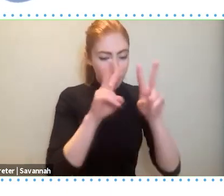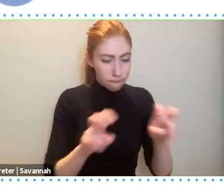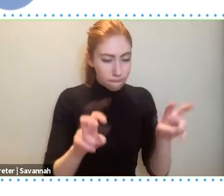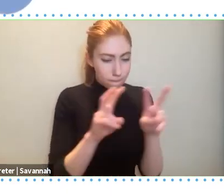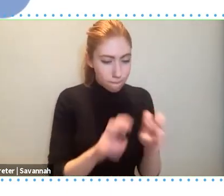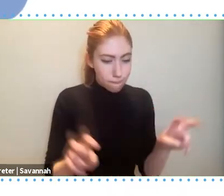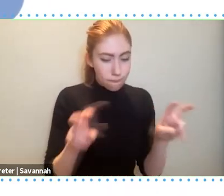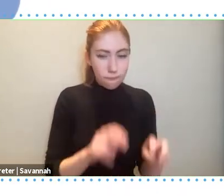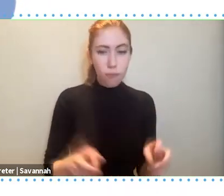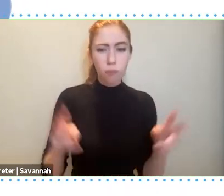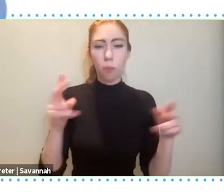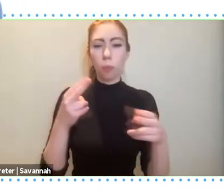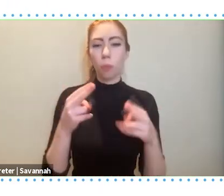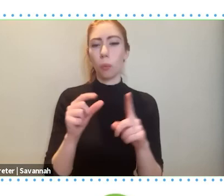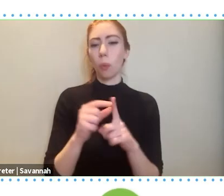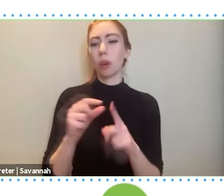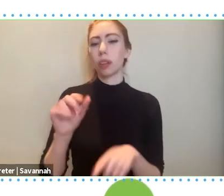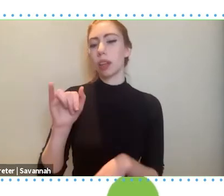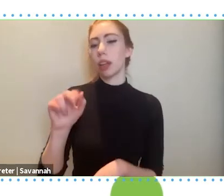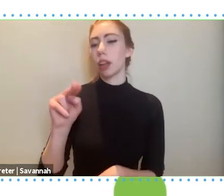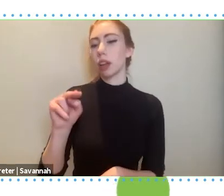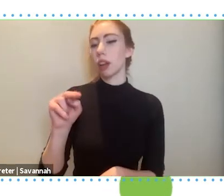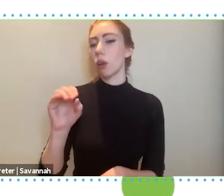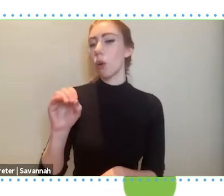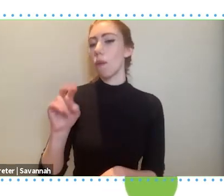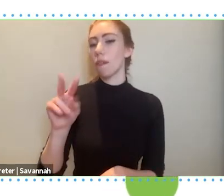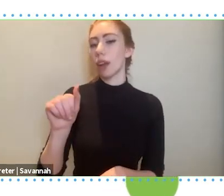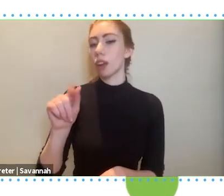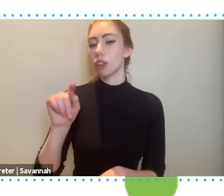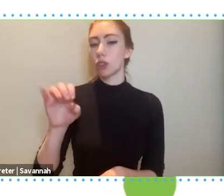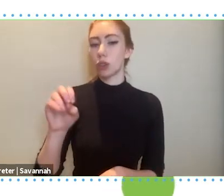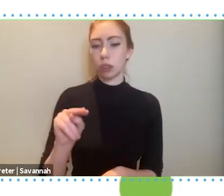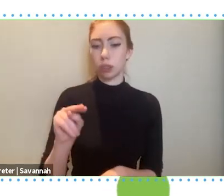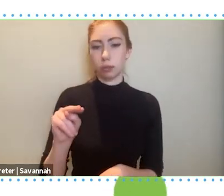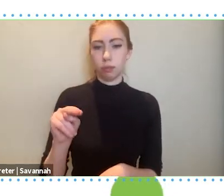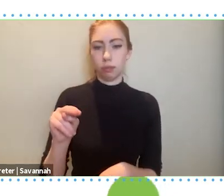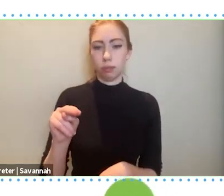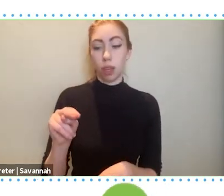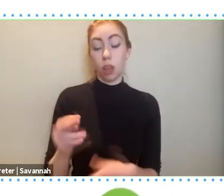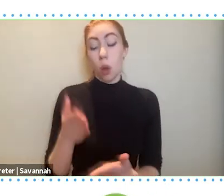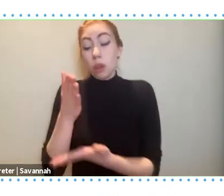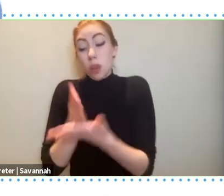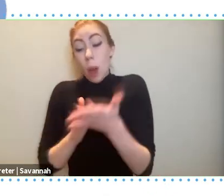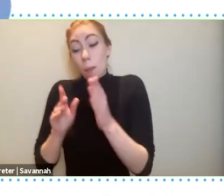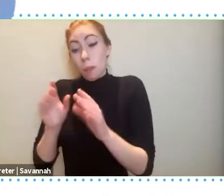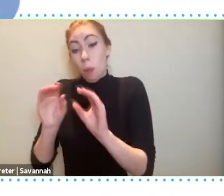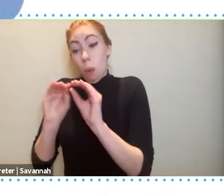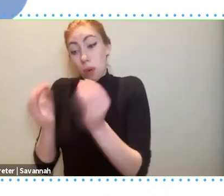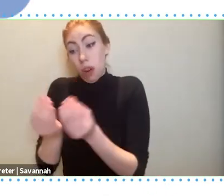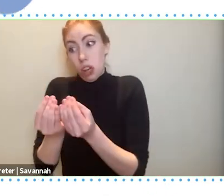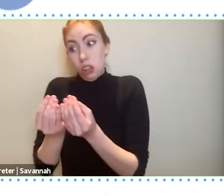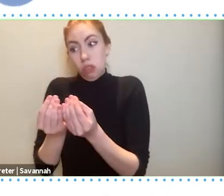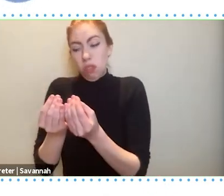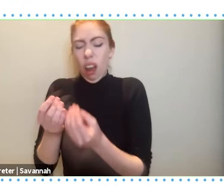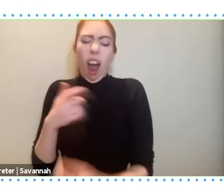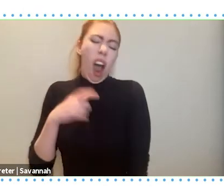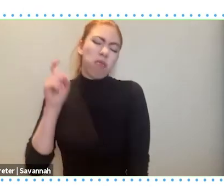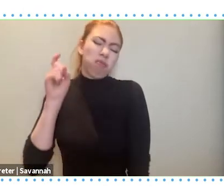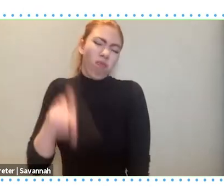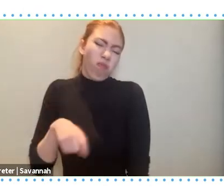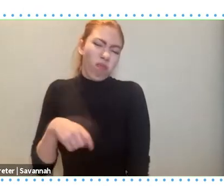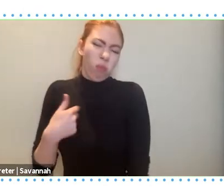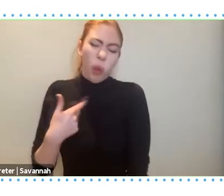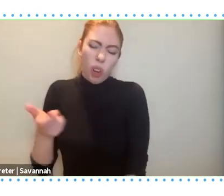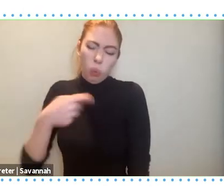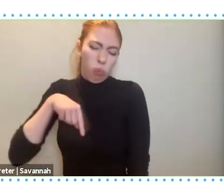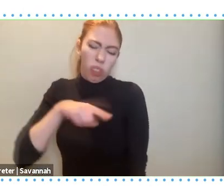how it is now. And some people really were like, you know what, we don't need to innovate governance. Some people were very strongly were like, no, we need to innovate this.